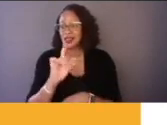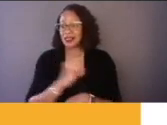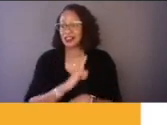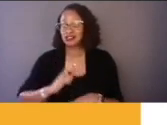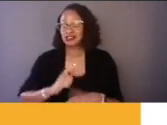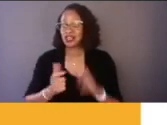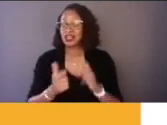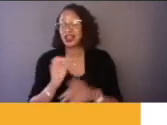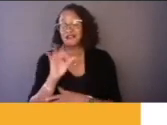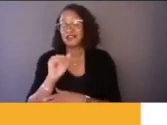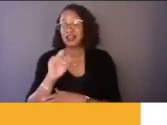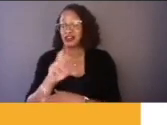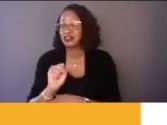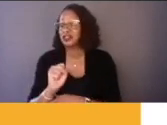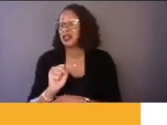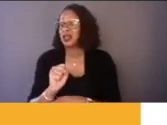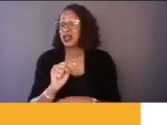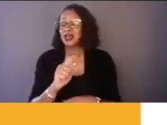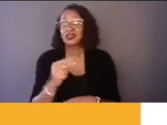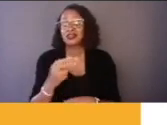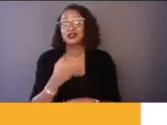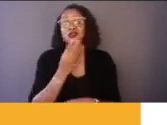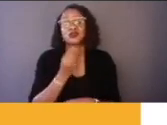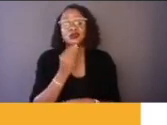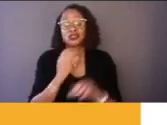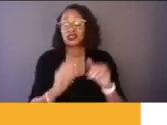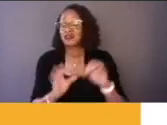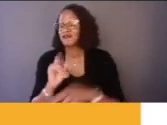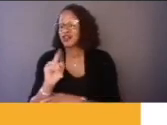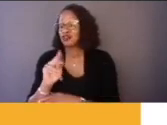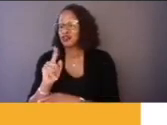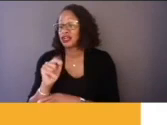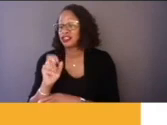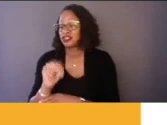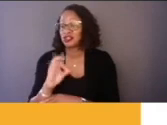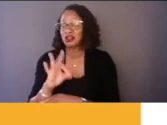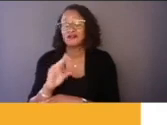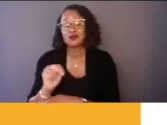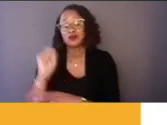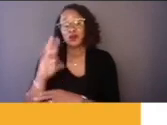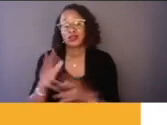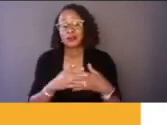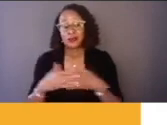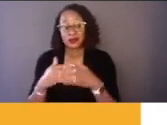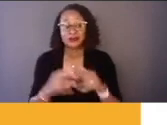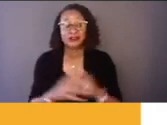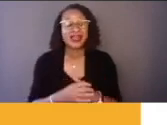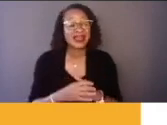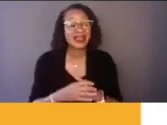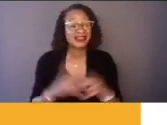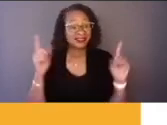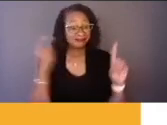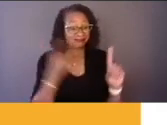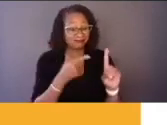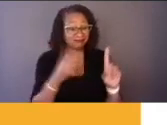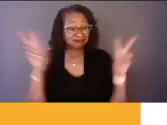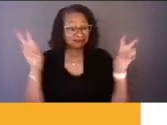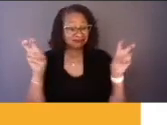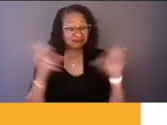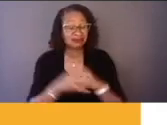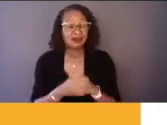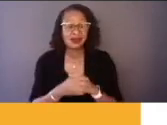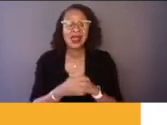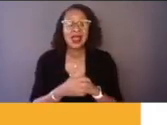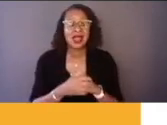the notion of effectively advocating when the change that you're trying to make isn't necessarily the same thing as what you're